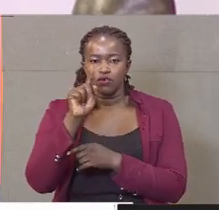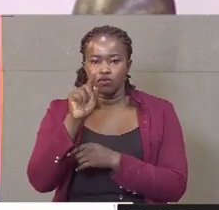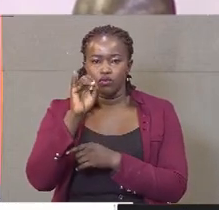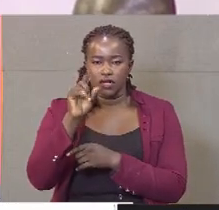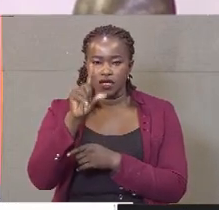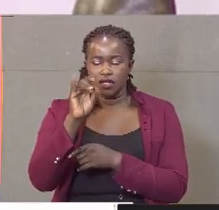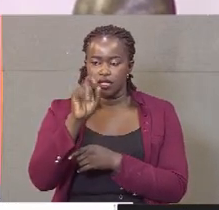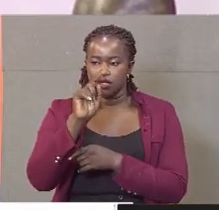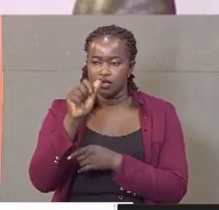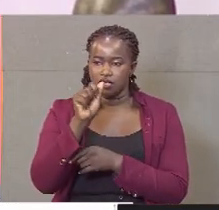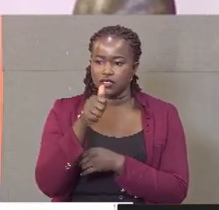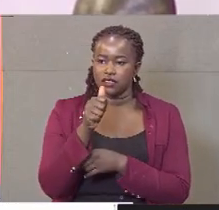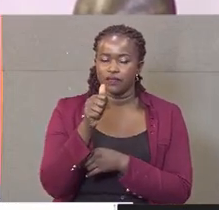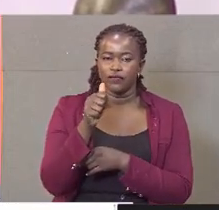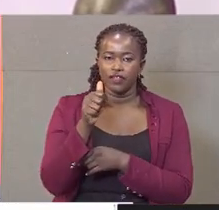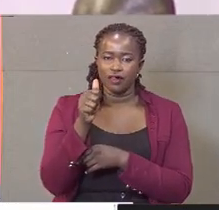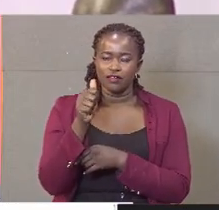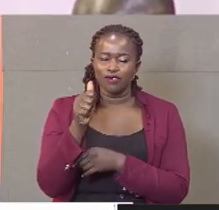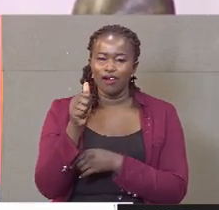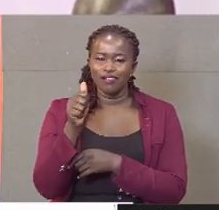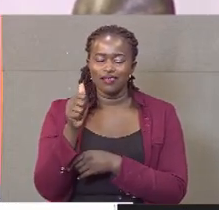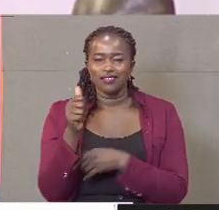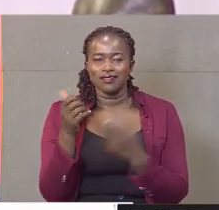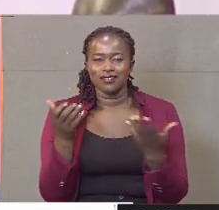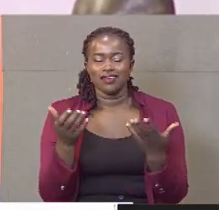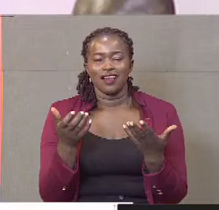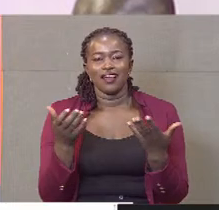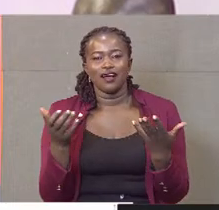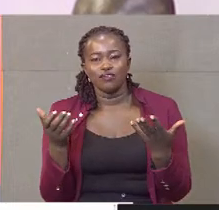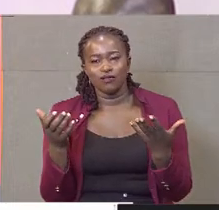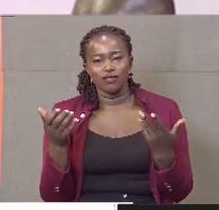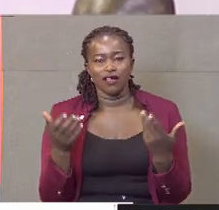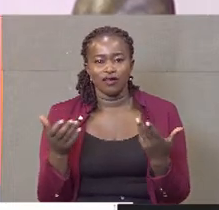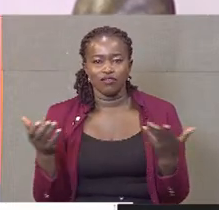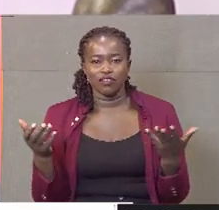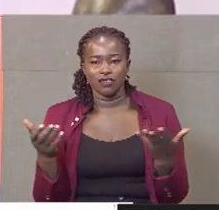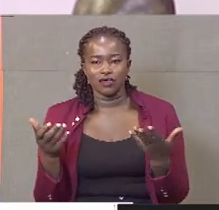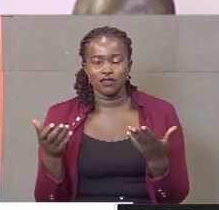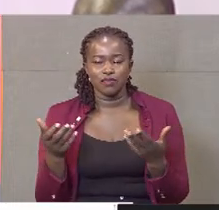Madam Speaker, money for utilities like power.